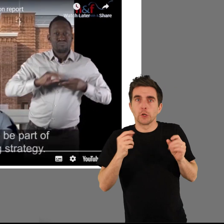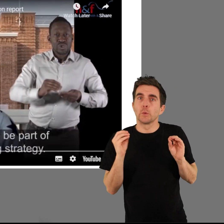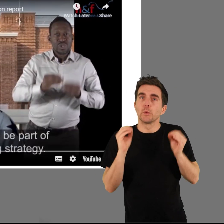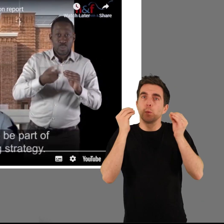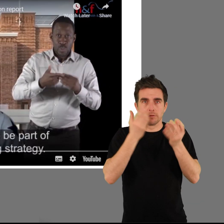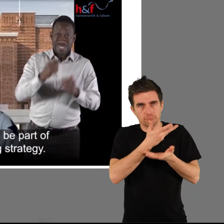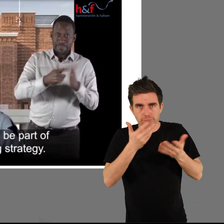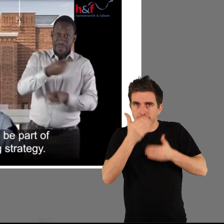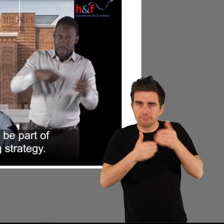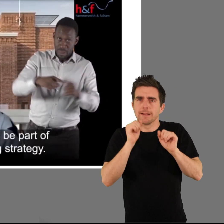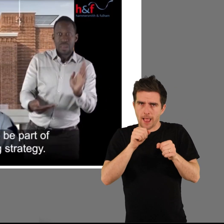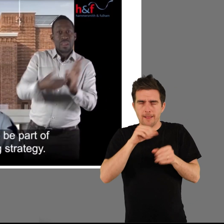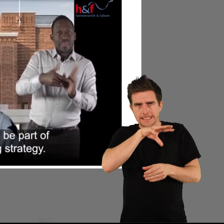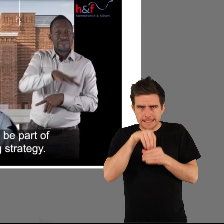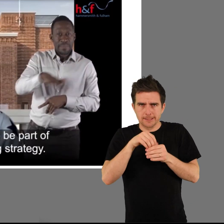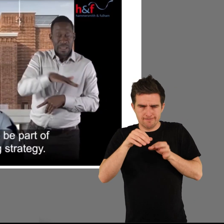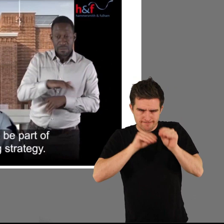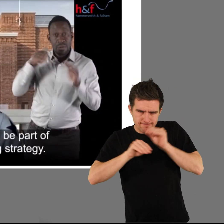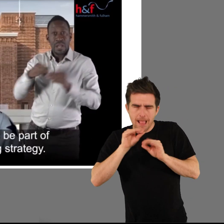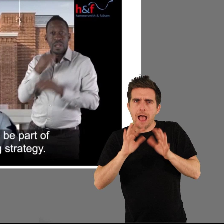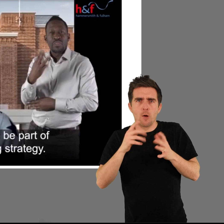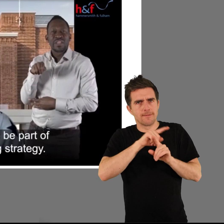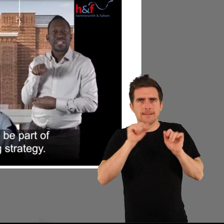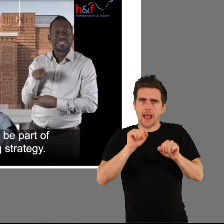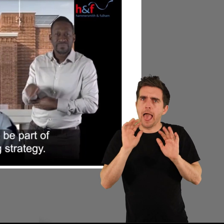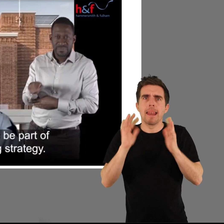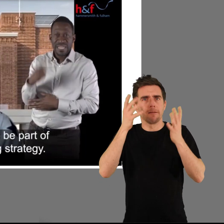work should also be part of an independent living strategy.